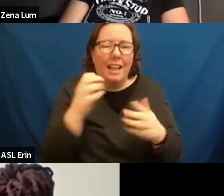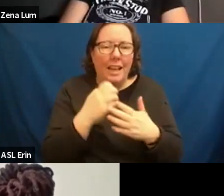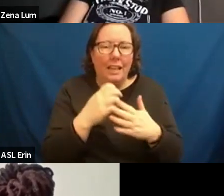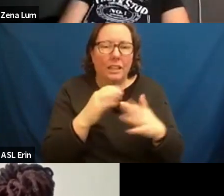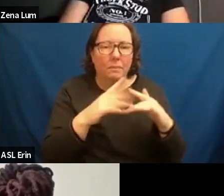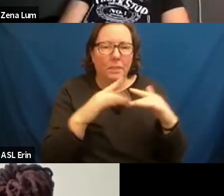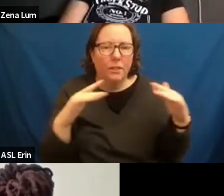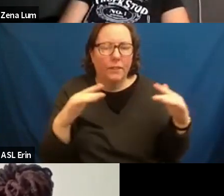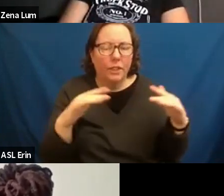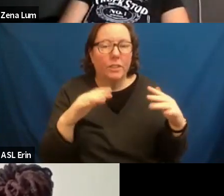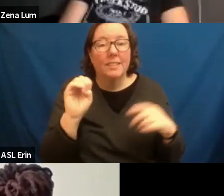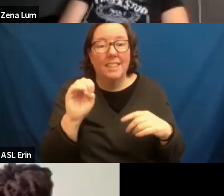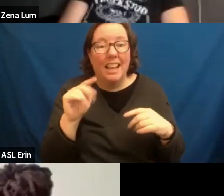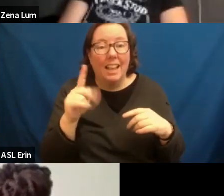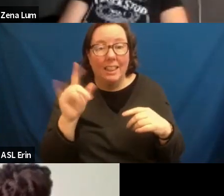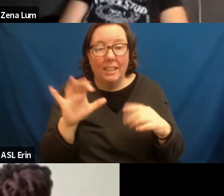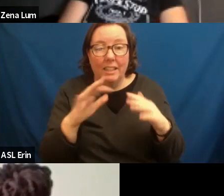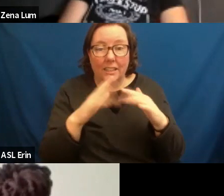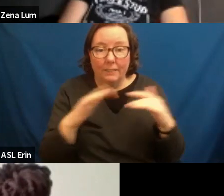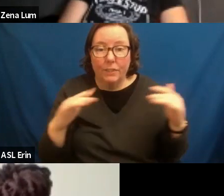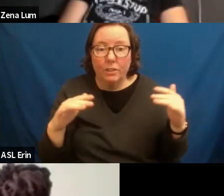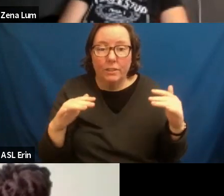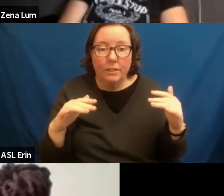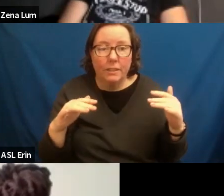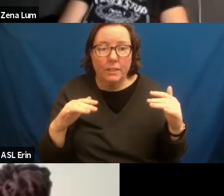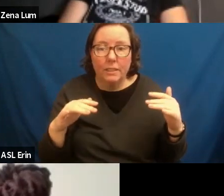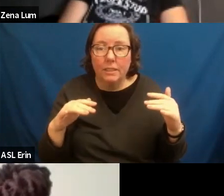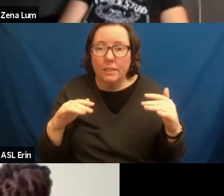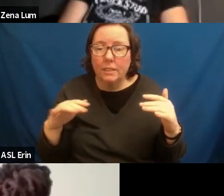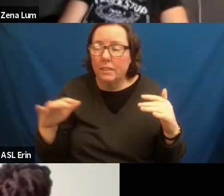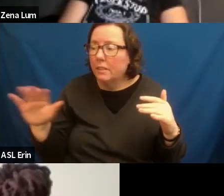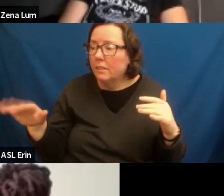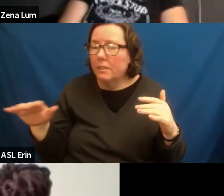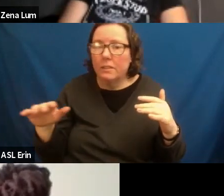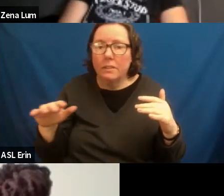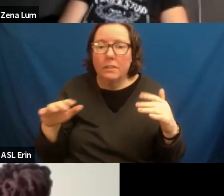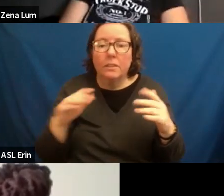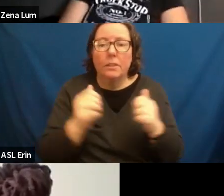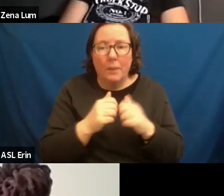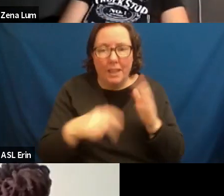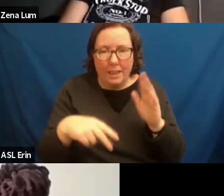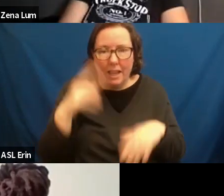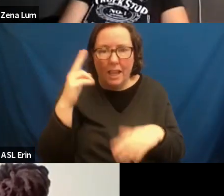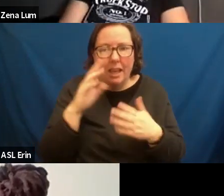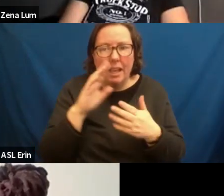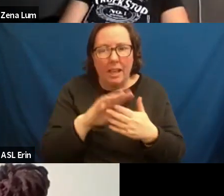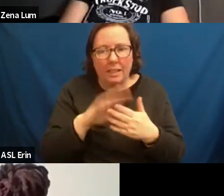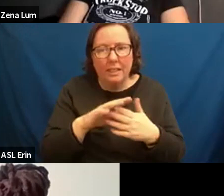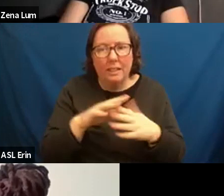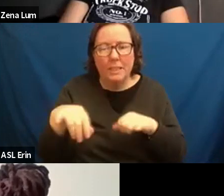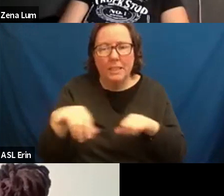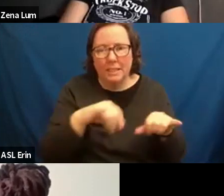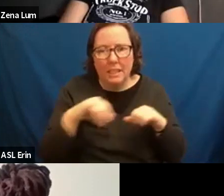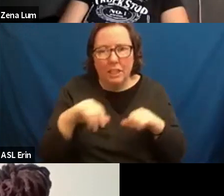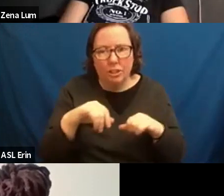economically, and ethnically diverse schools with high academic standards.